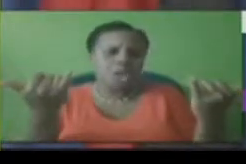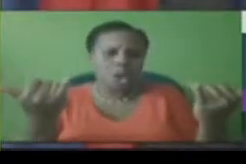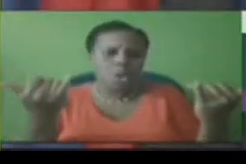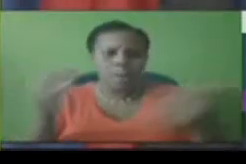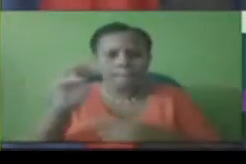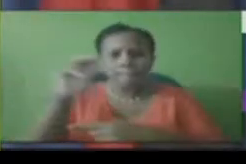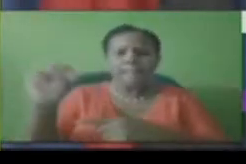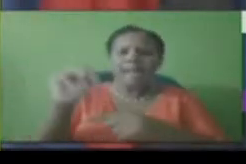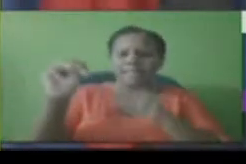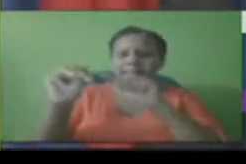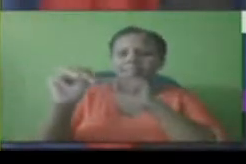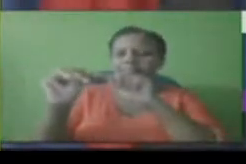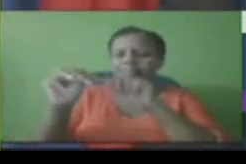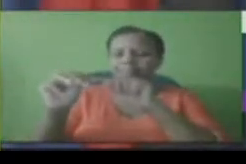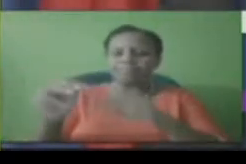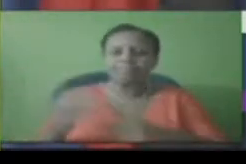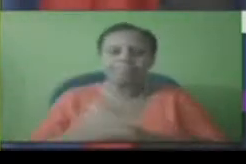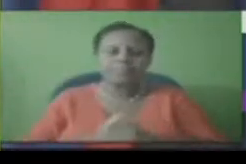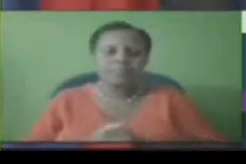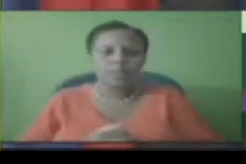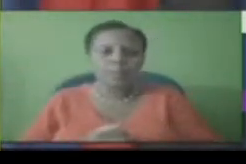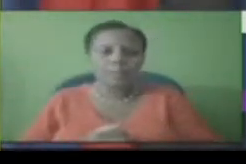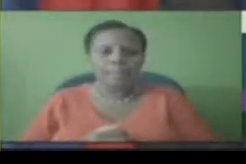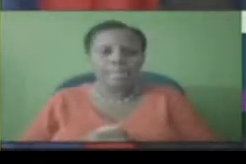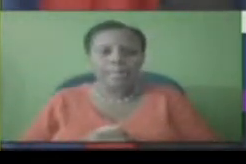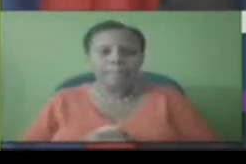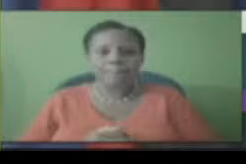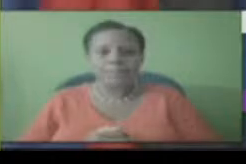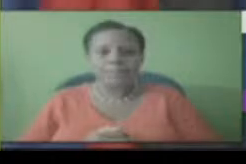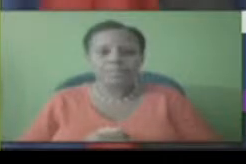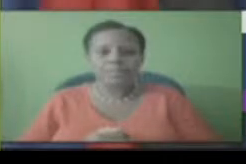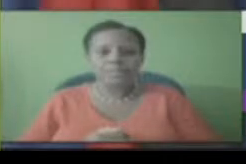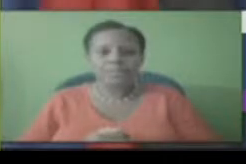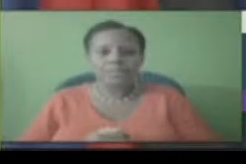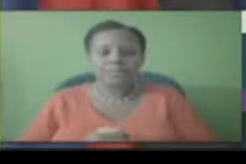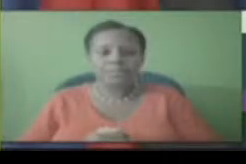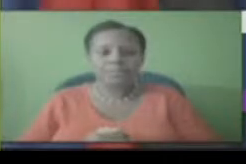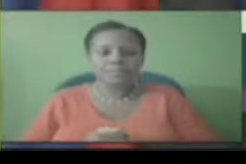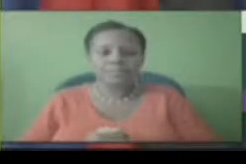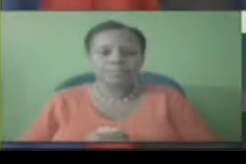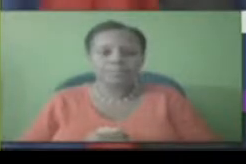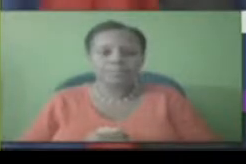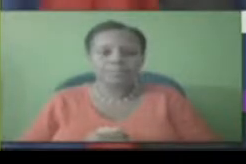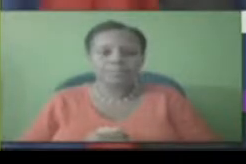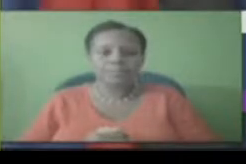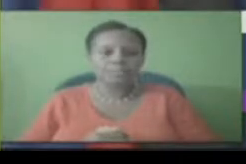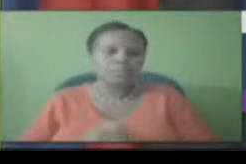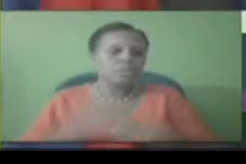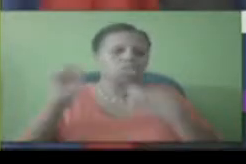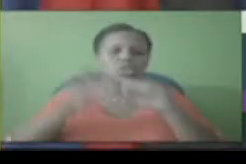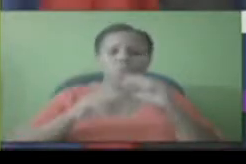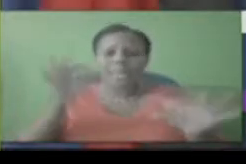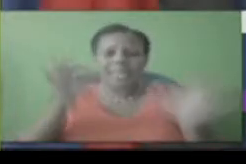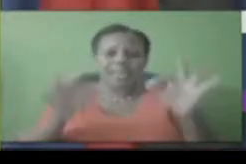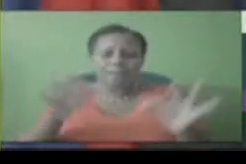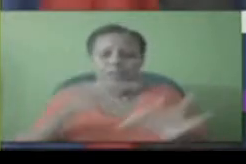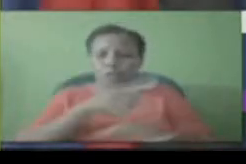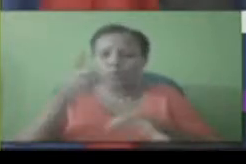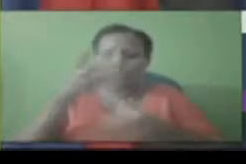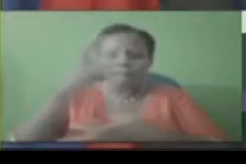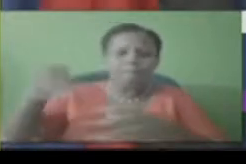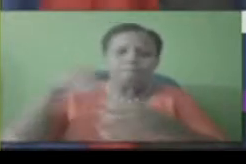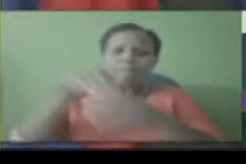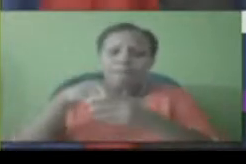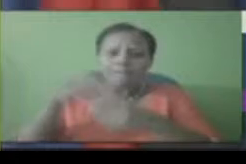How could I miss that? Mr. Lucas, Manufacturing opens on Monday. So if you're in a manufacturing business, you're good to go on